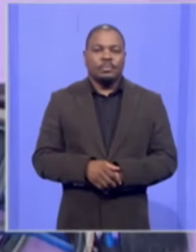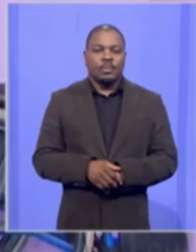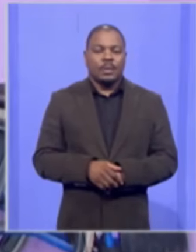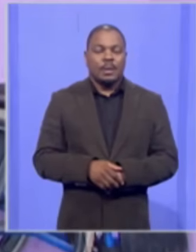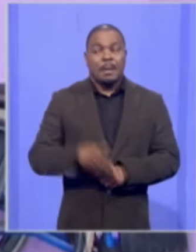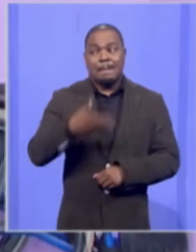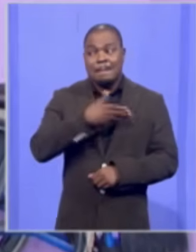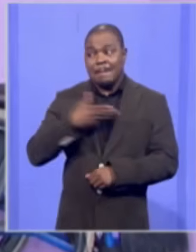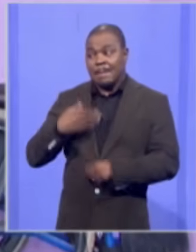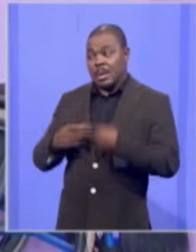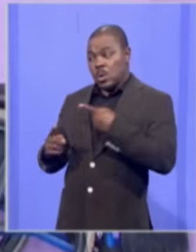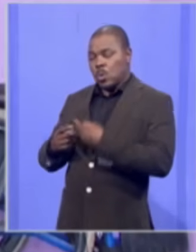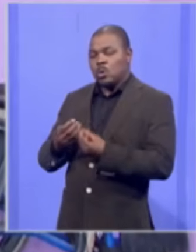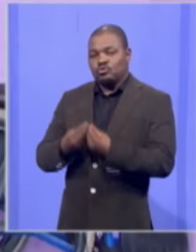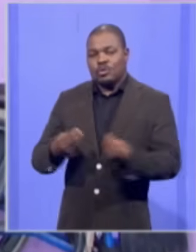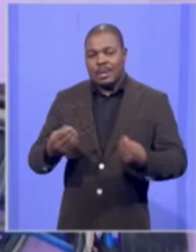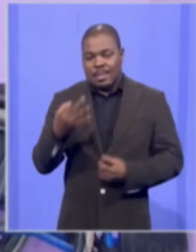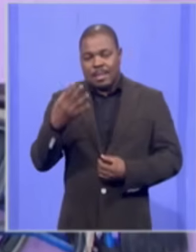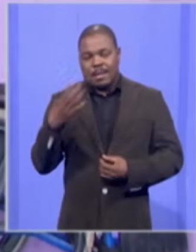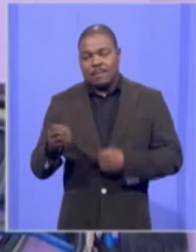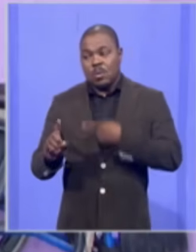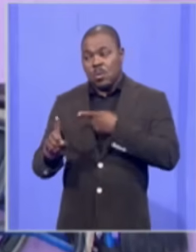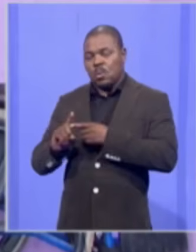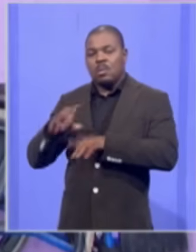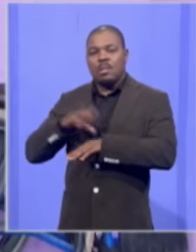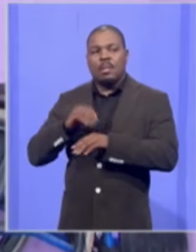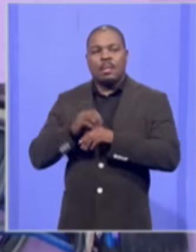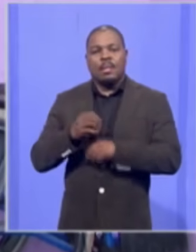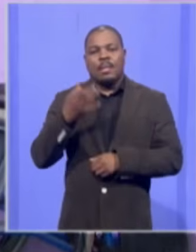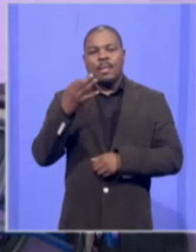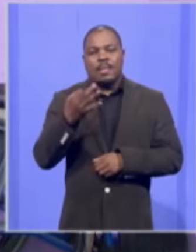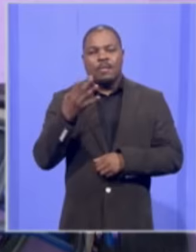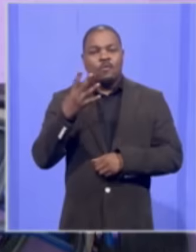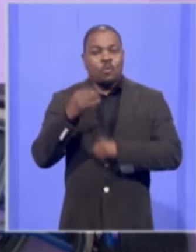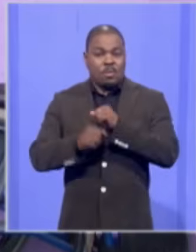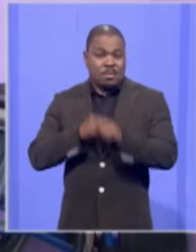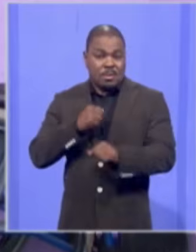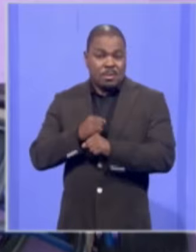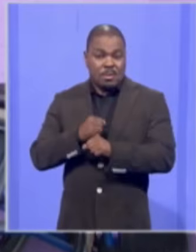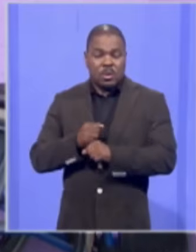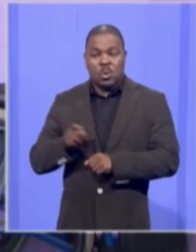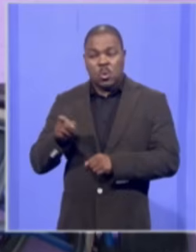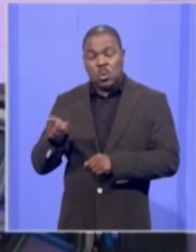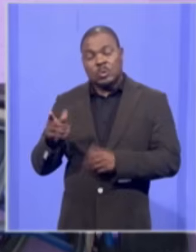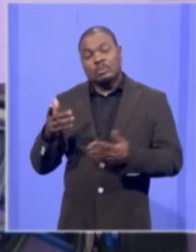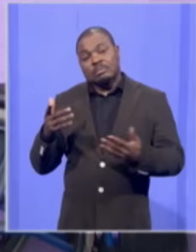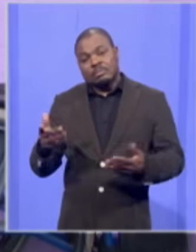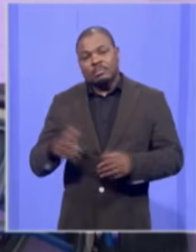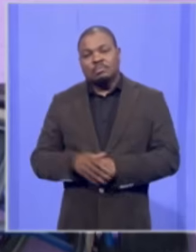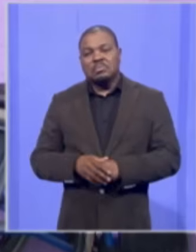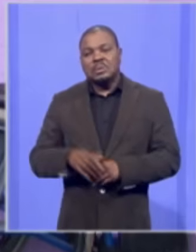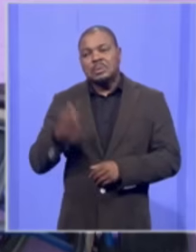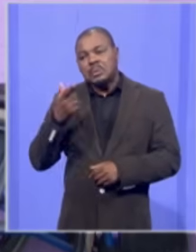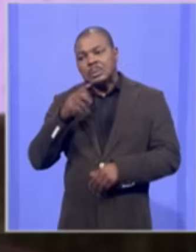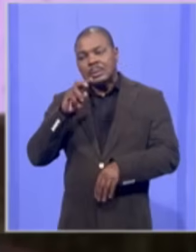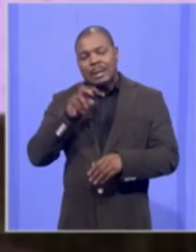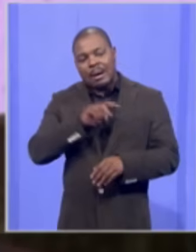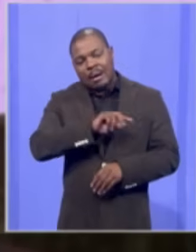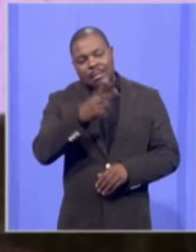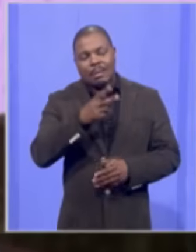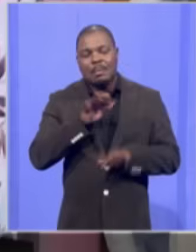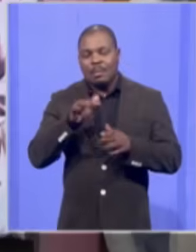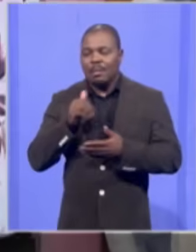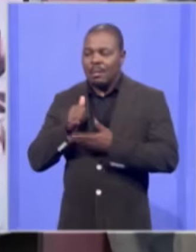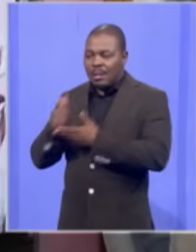Mme wa bana ba bararo ya dilemo tse 34 o tshepetse ho ba bang bakeng sa ditlhoko tsa hae tsa